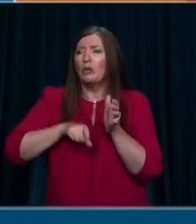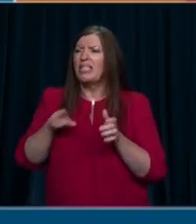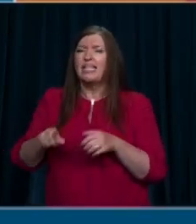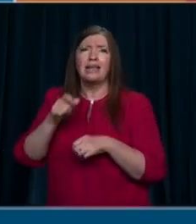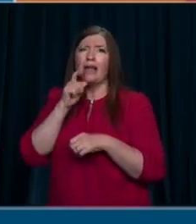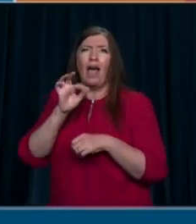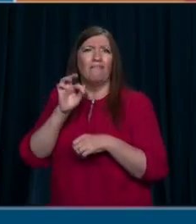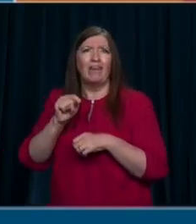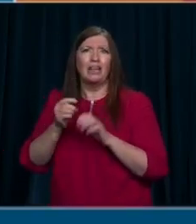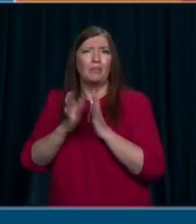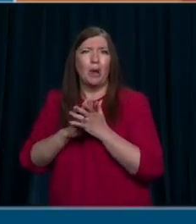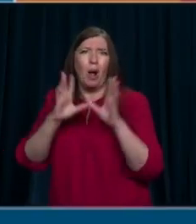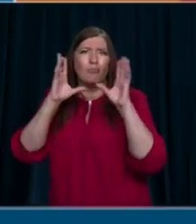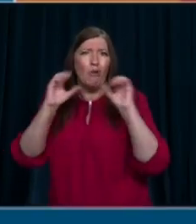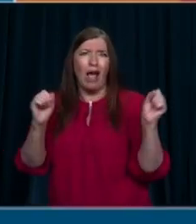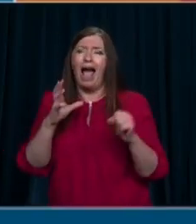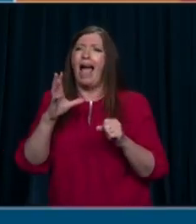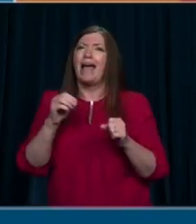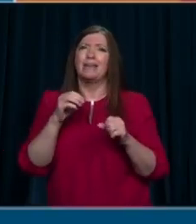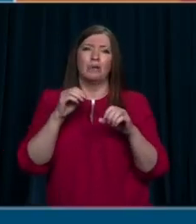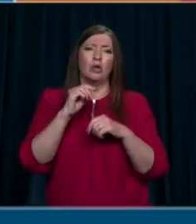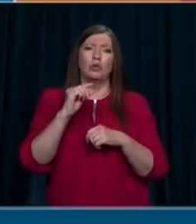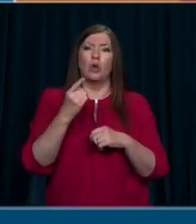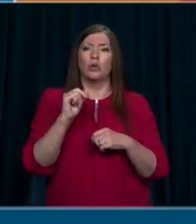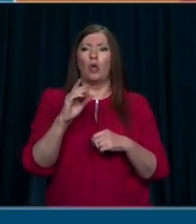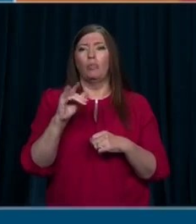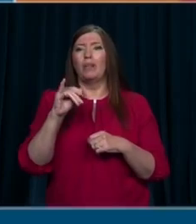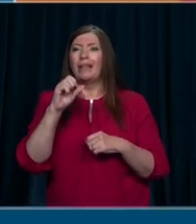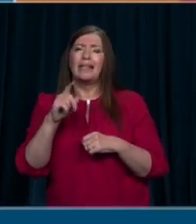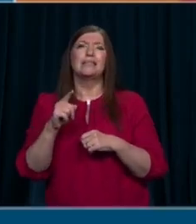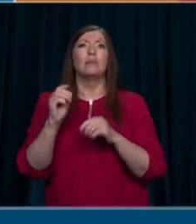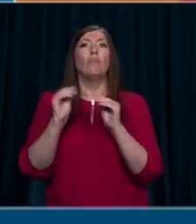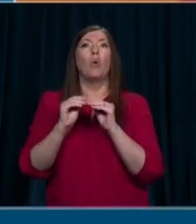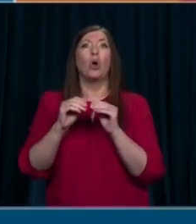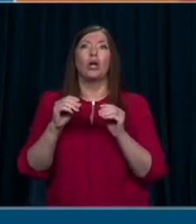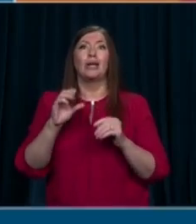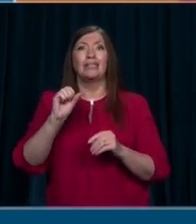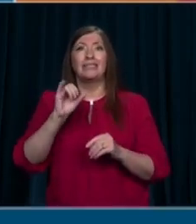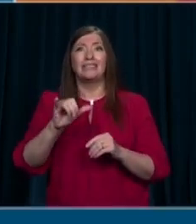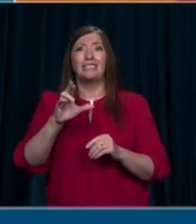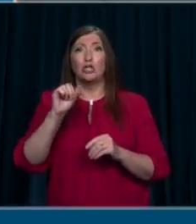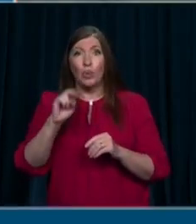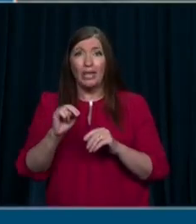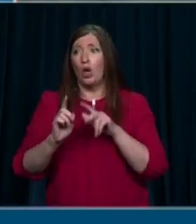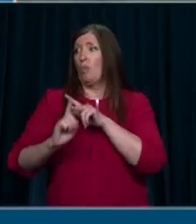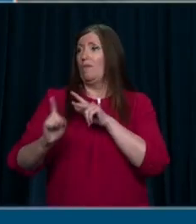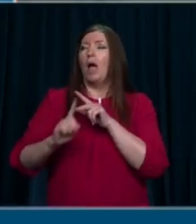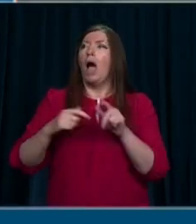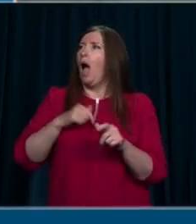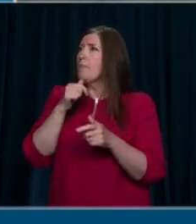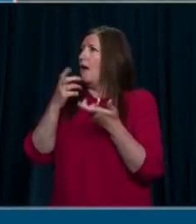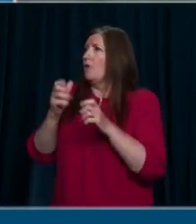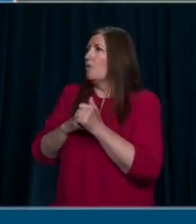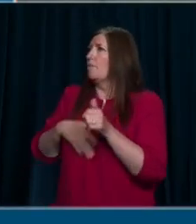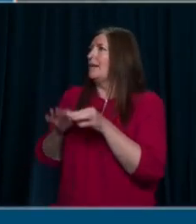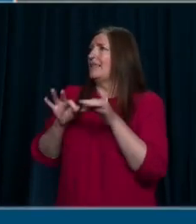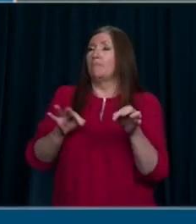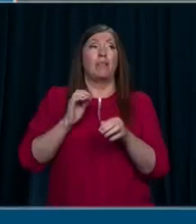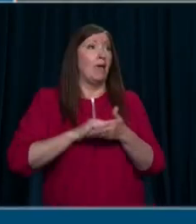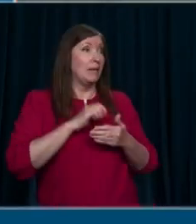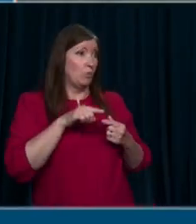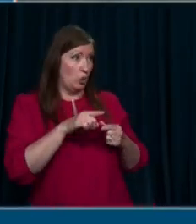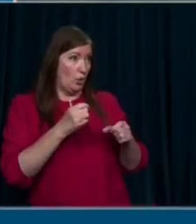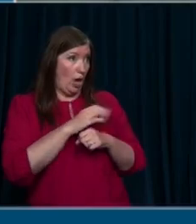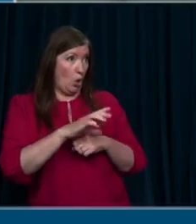along with being a globalist that was encouraging more Syrian refugees at the time. Now, I'm not done with my statement, Doctor. That was when you were getting Green Party